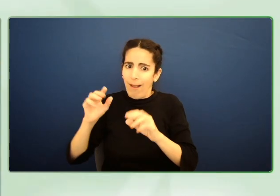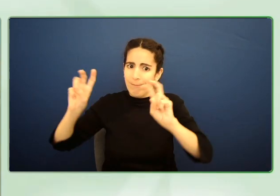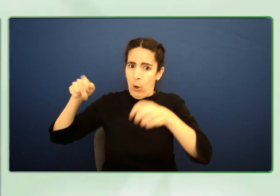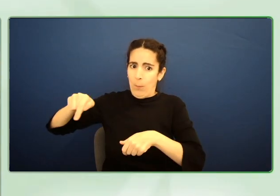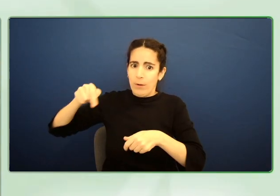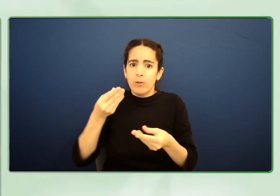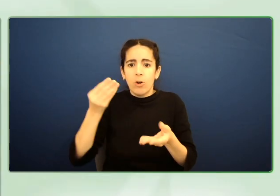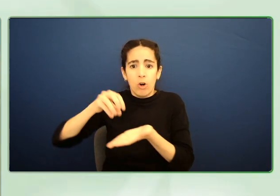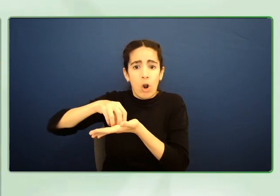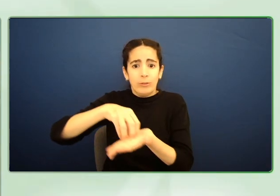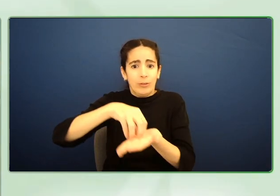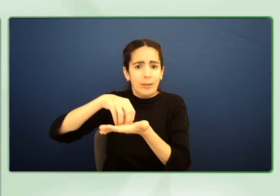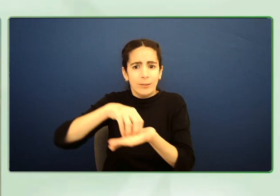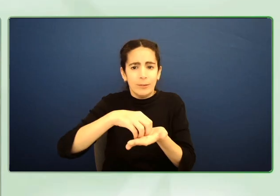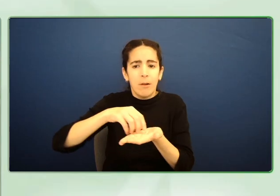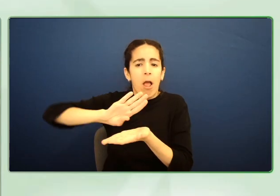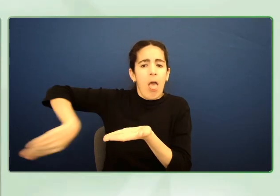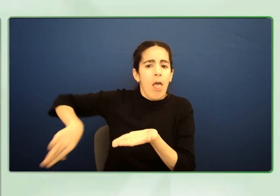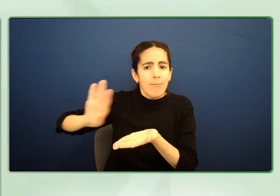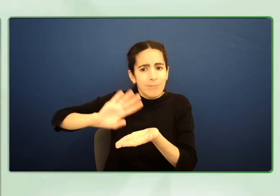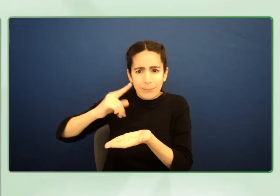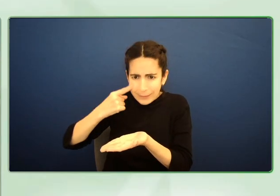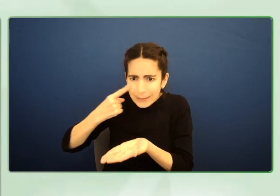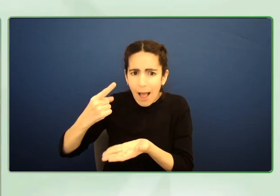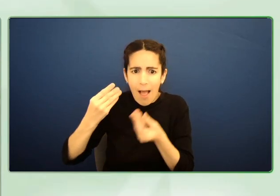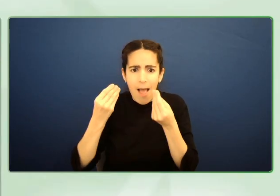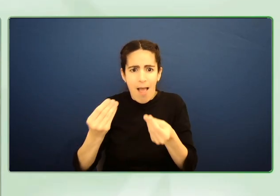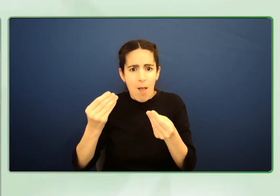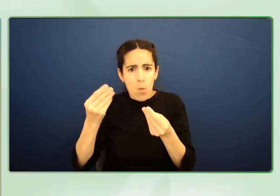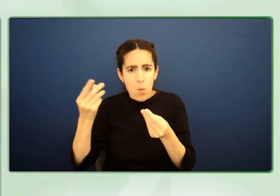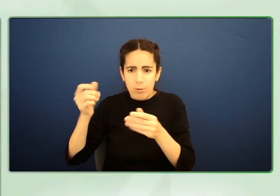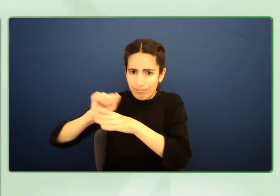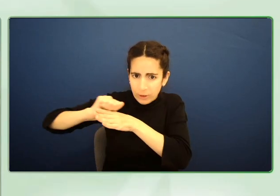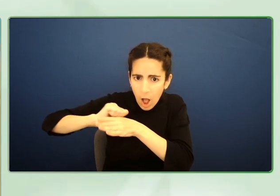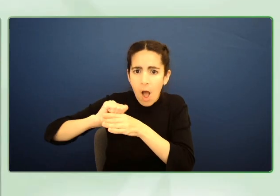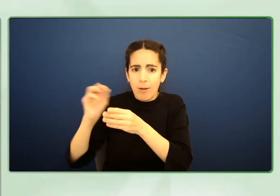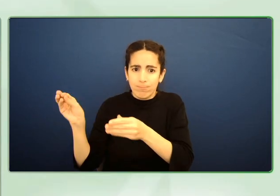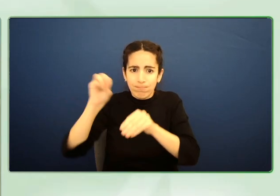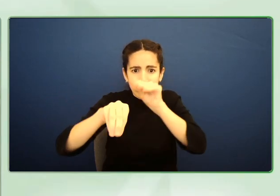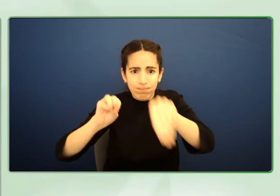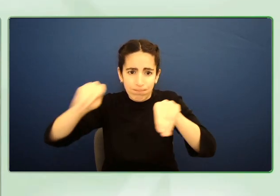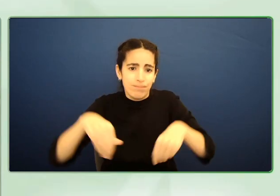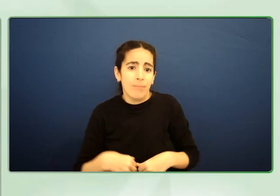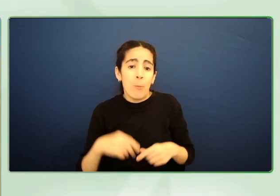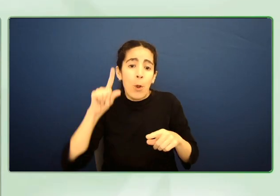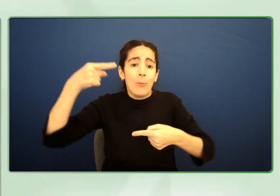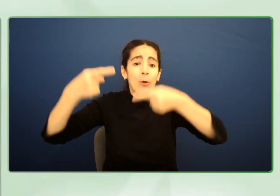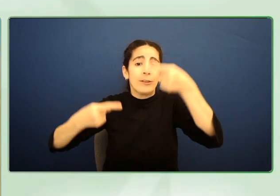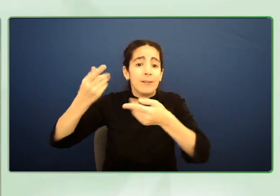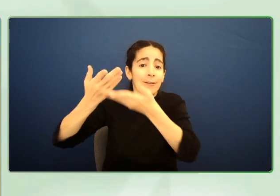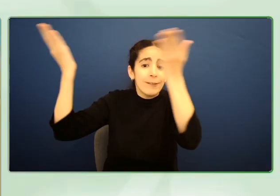are chancellors is probably the best thing I can say, as in, or treasuries are treasuries. So is there any